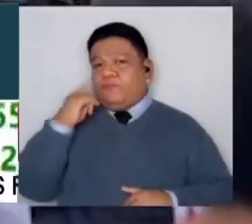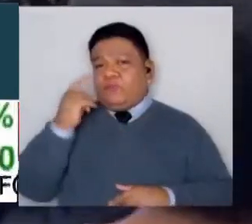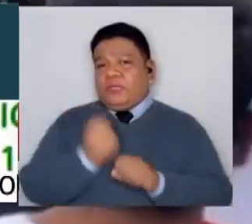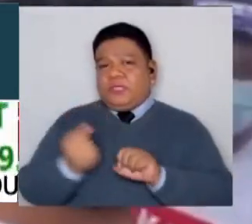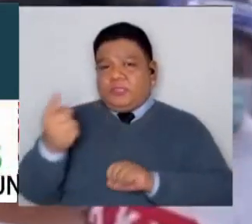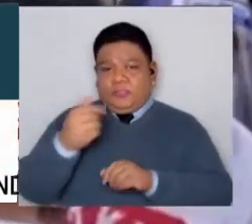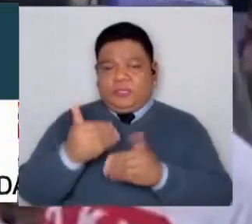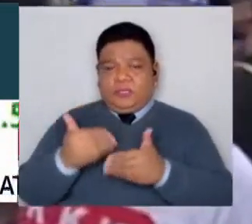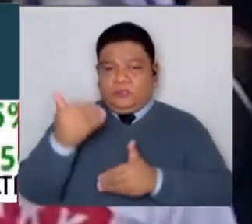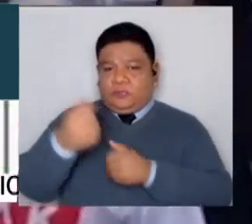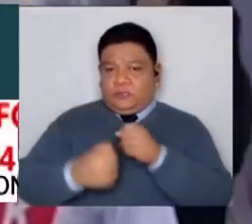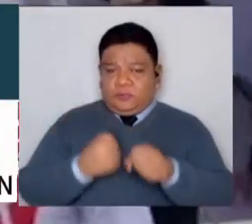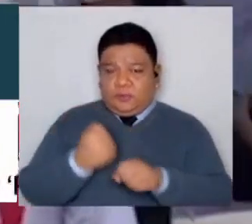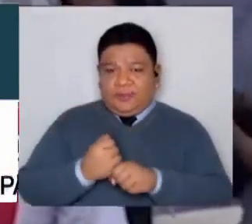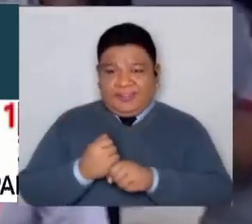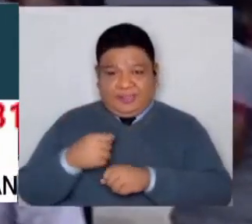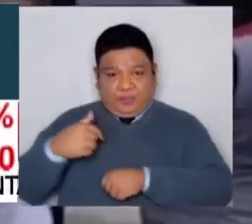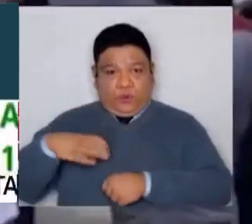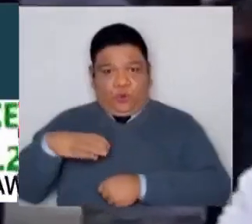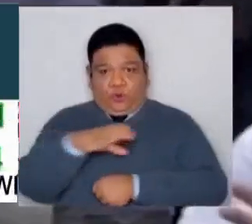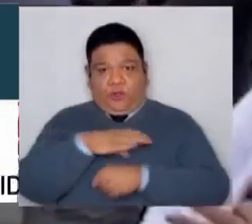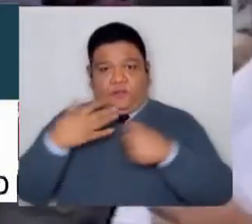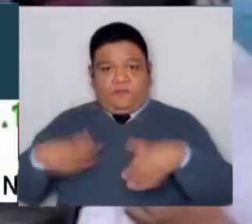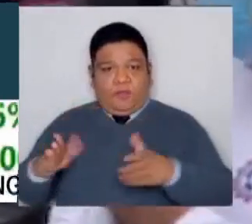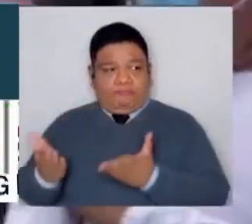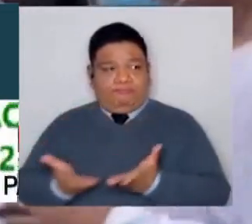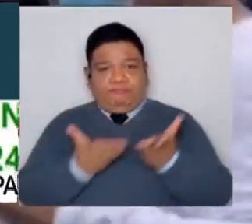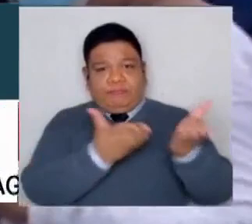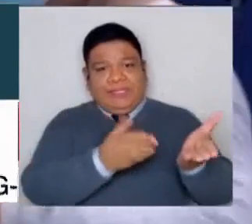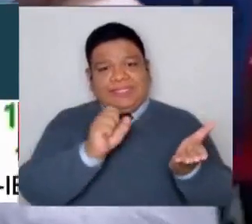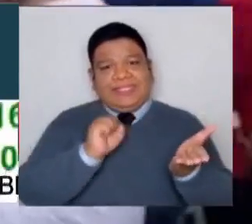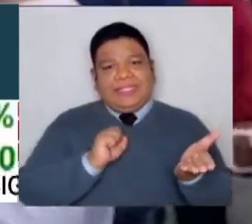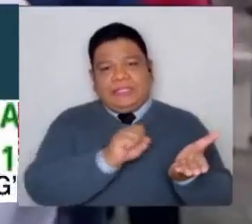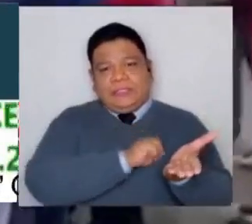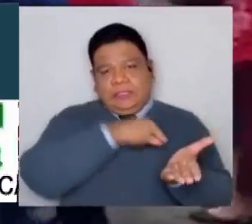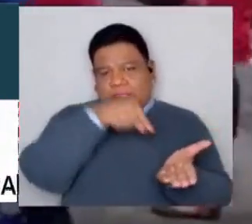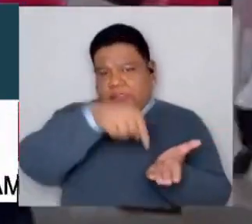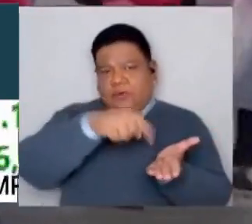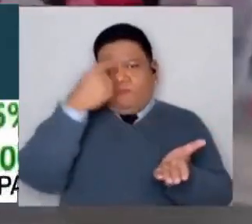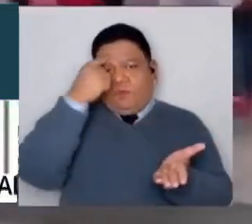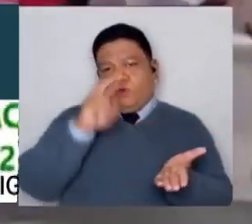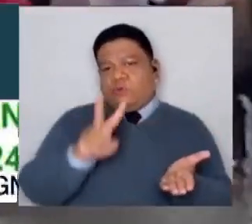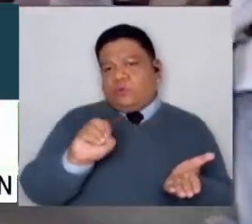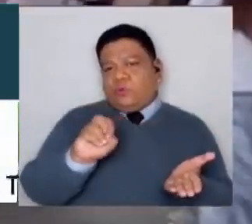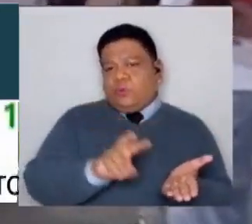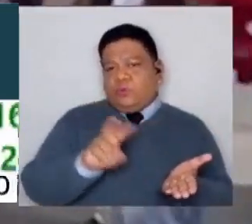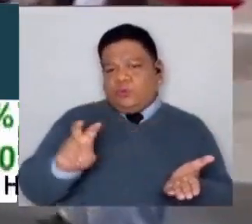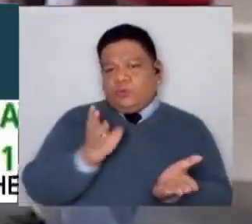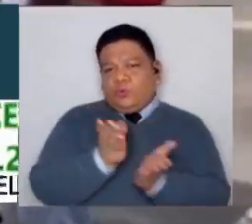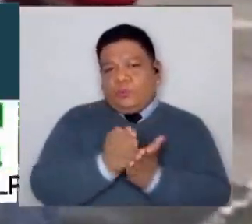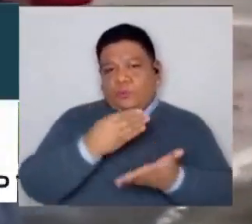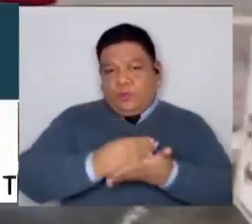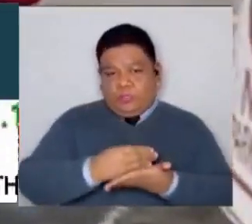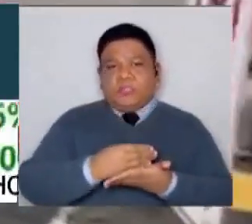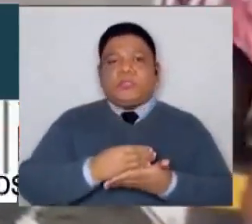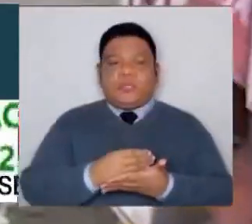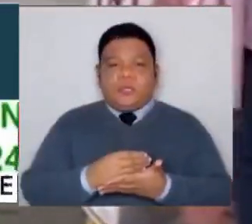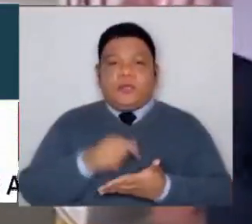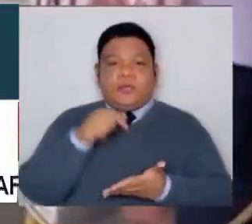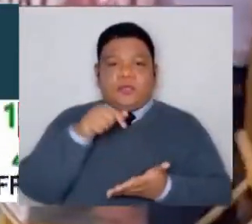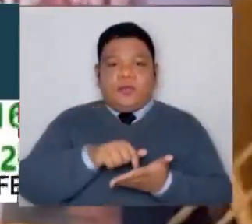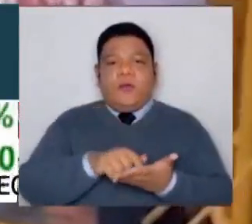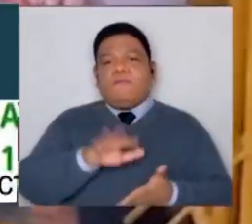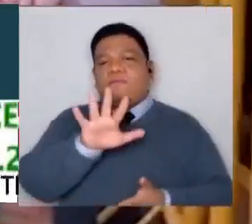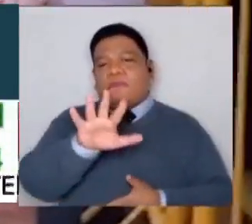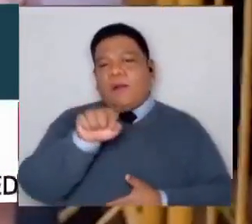October 25 House Bill number 1153, or the 2022 General Appropriations Bill, with a $5.024